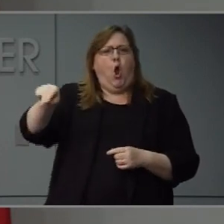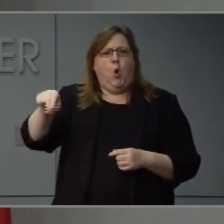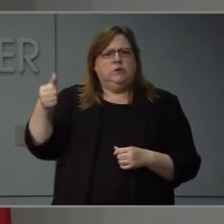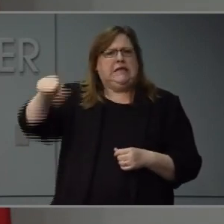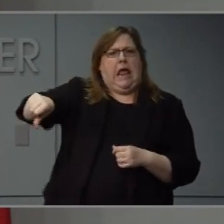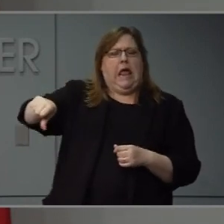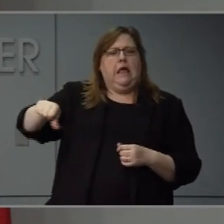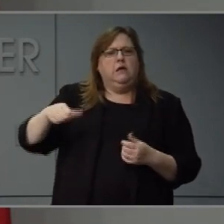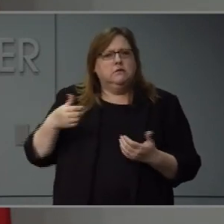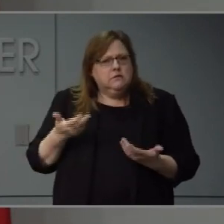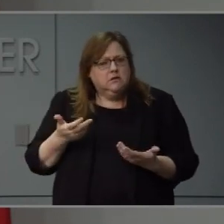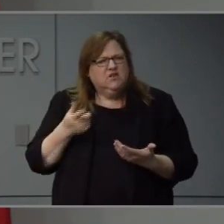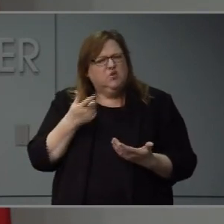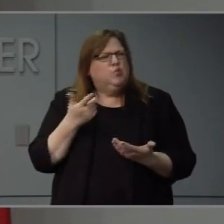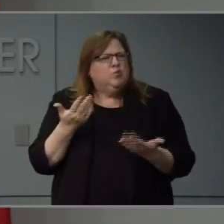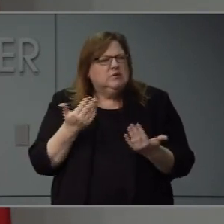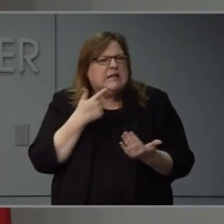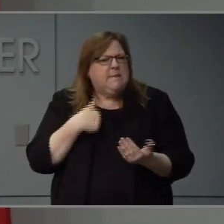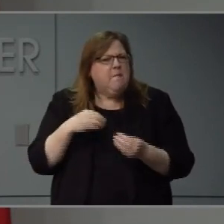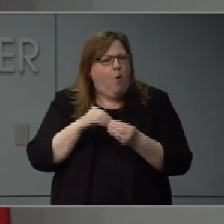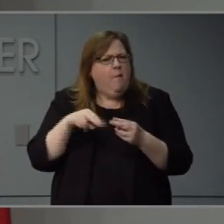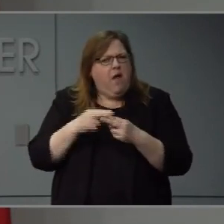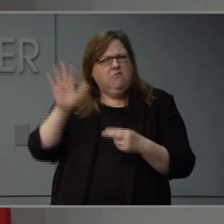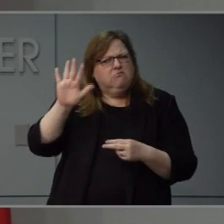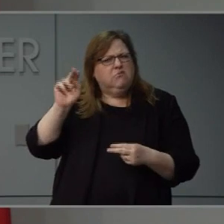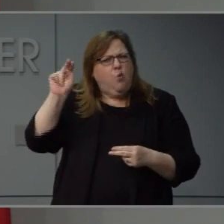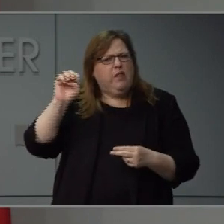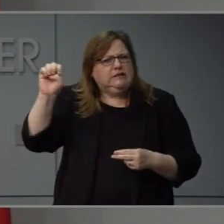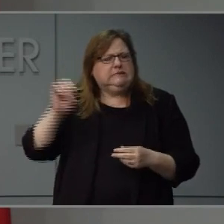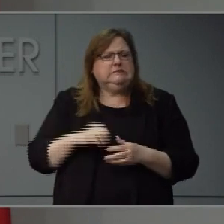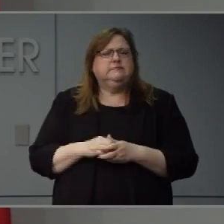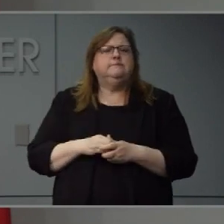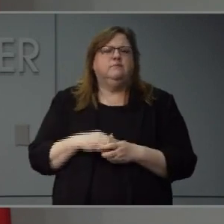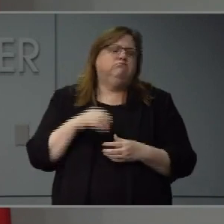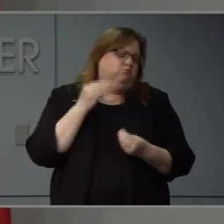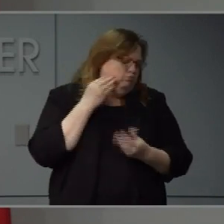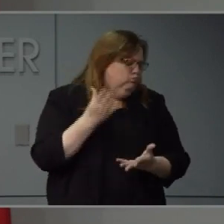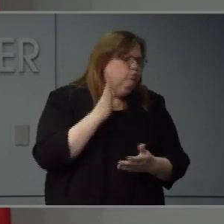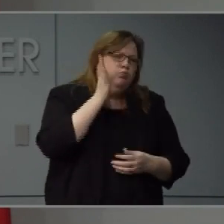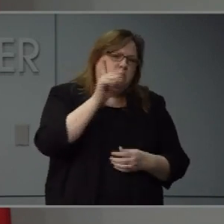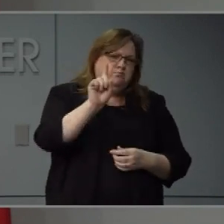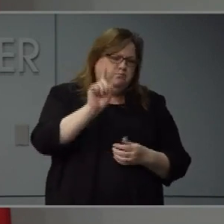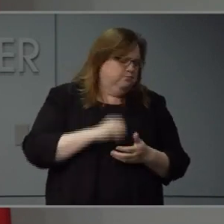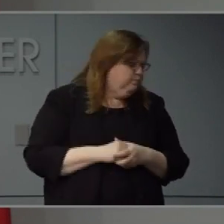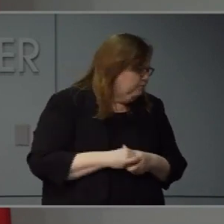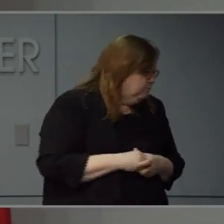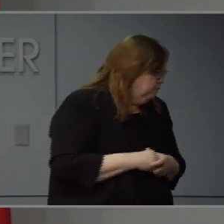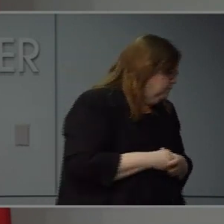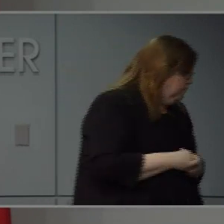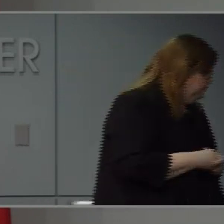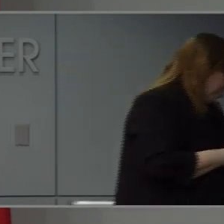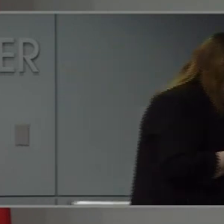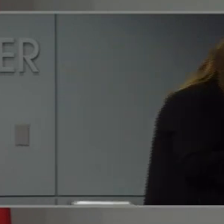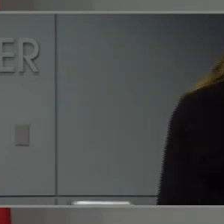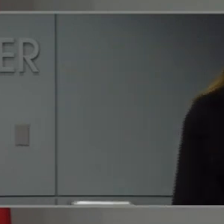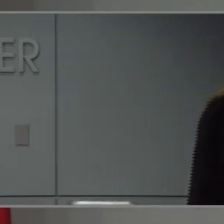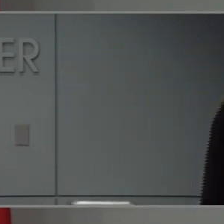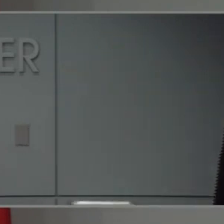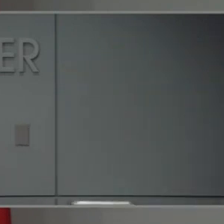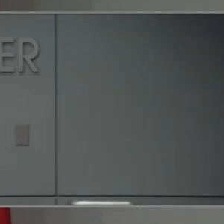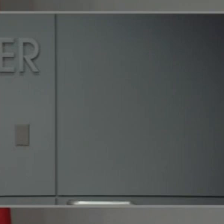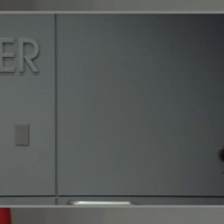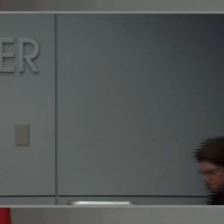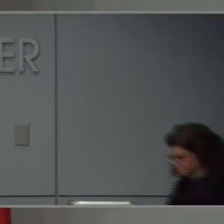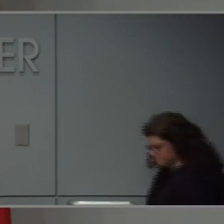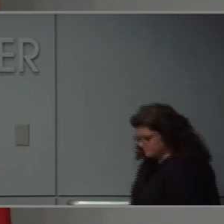those questions? Great observation, and we certainly have been noticing that too, that particularly the northeast part of our state